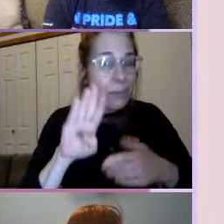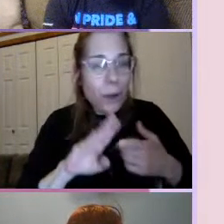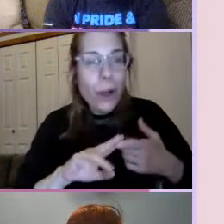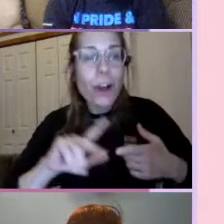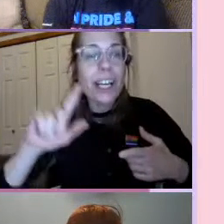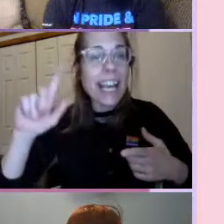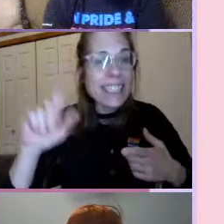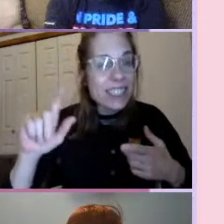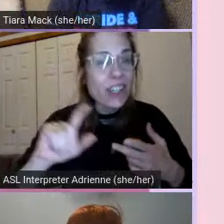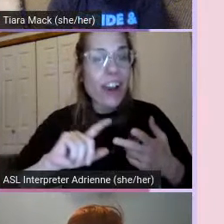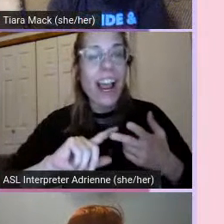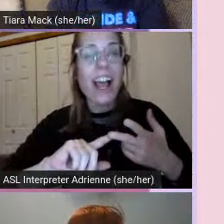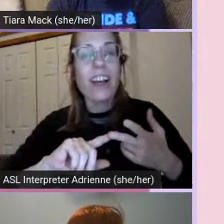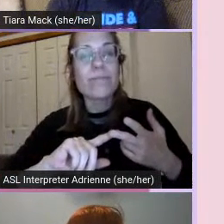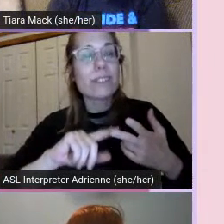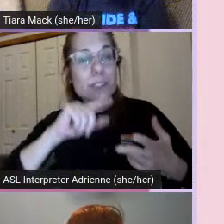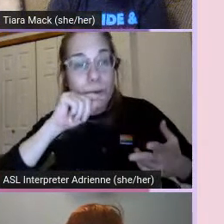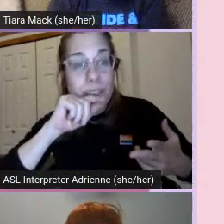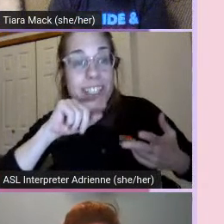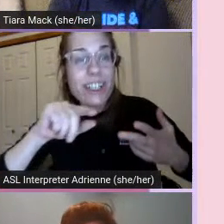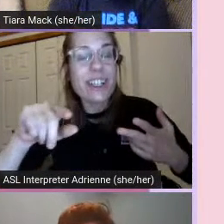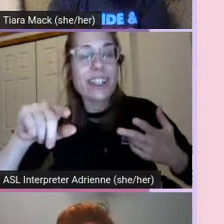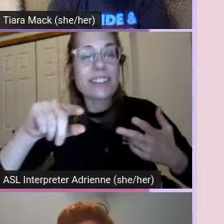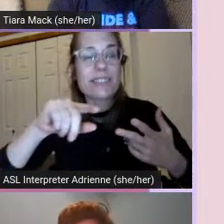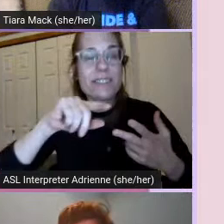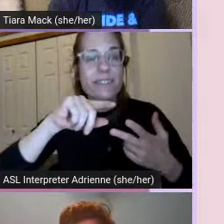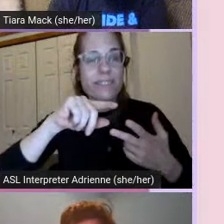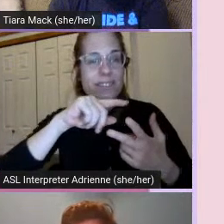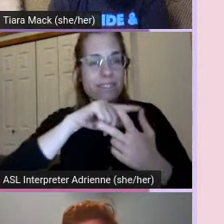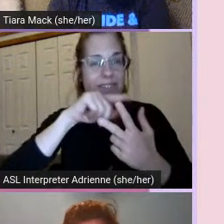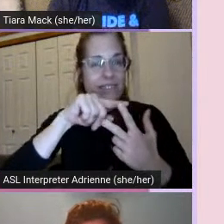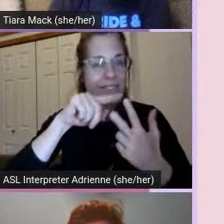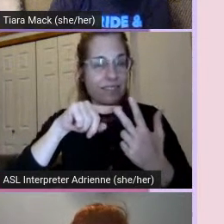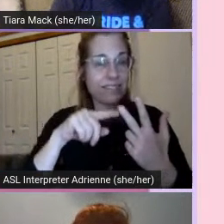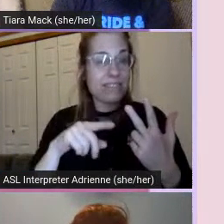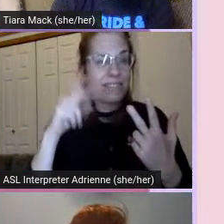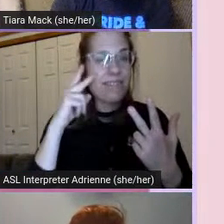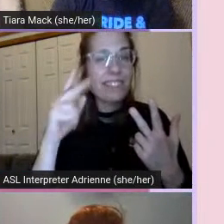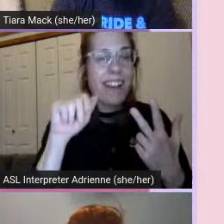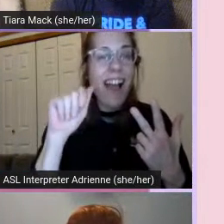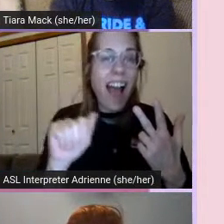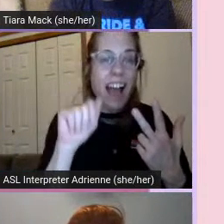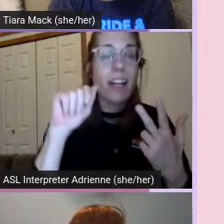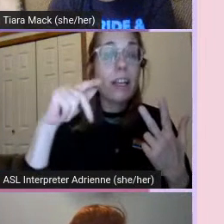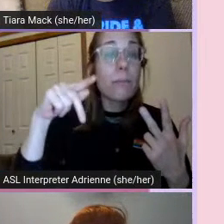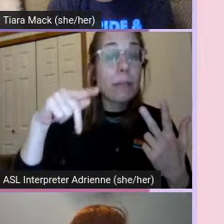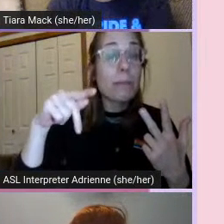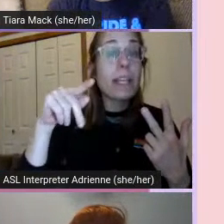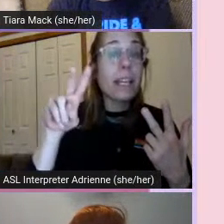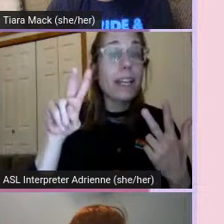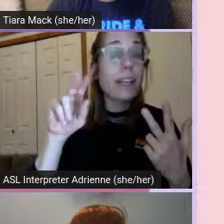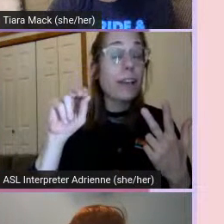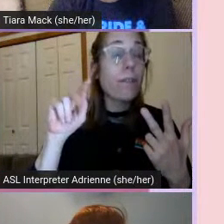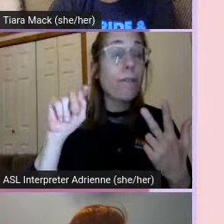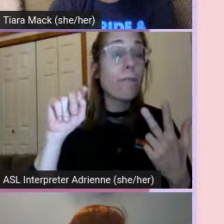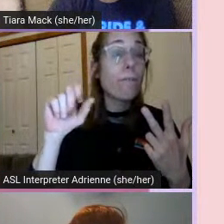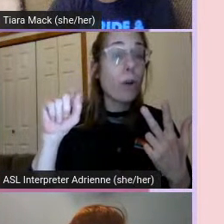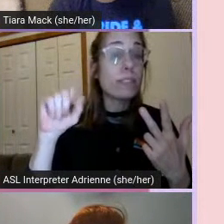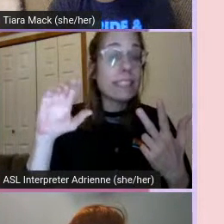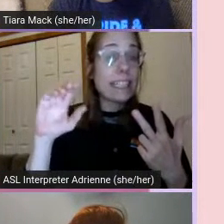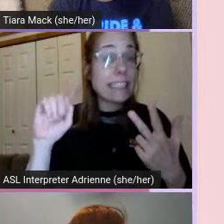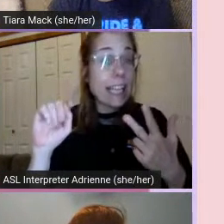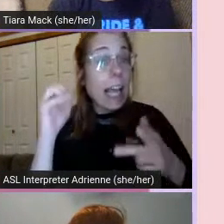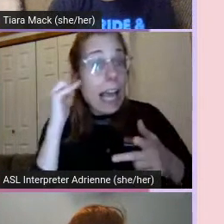PP Votes Connecticut, Facebook, Instagram, and Twitter. You can also reach out to Gretchen and I with any questions